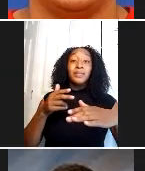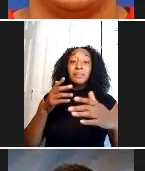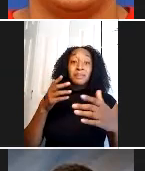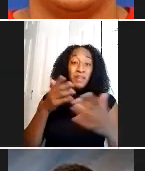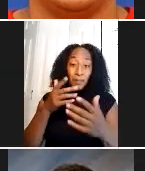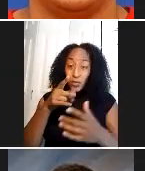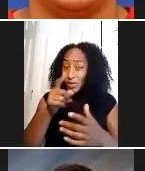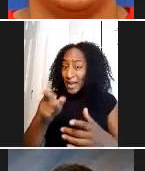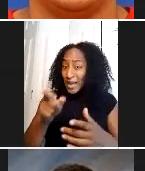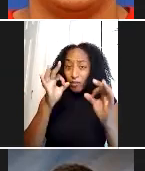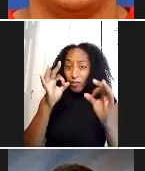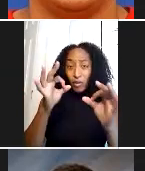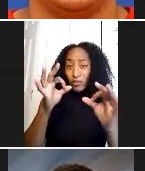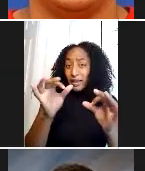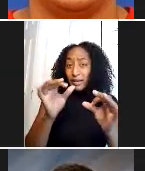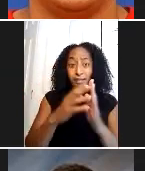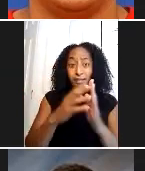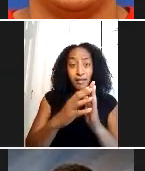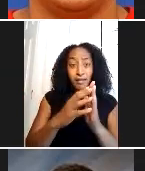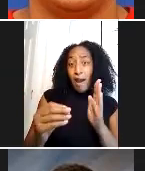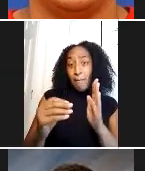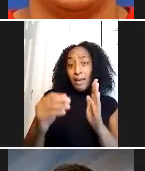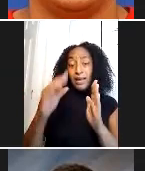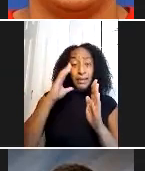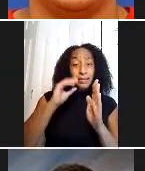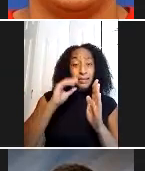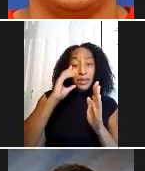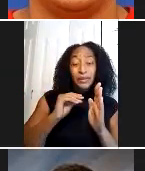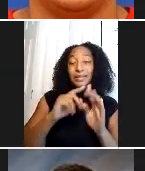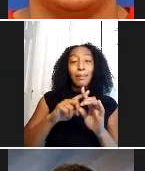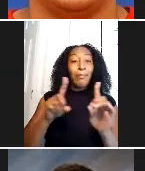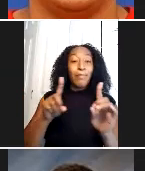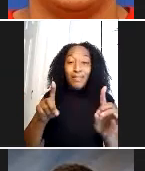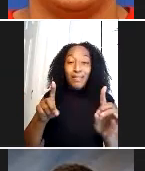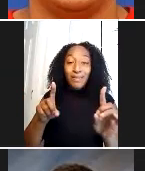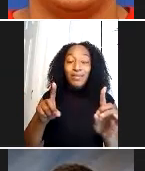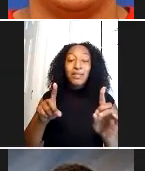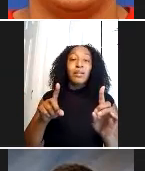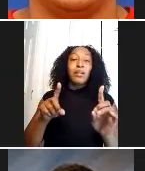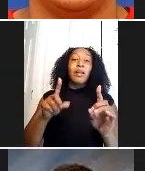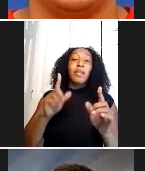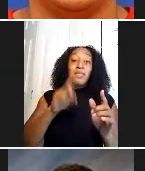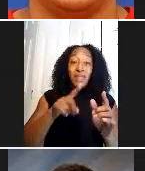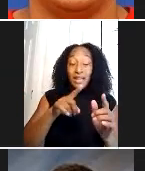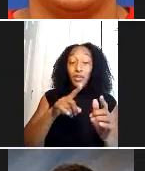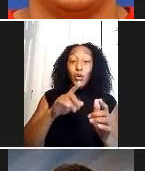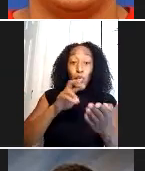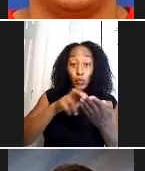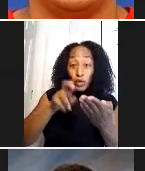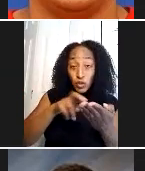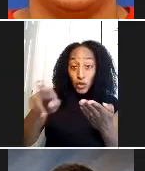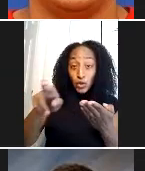are going to impact the kind of experiment that you do. And the kind of experiment that you do and the quality of the